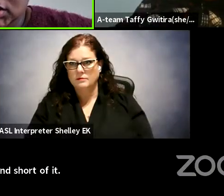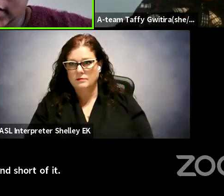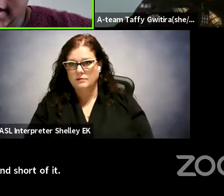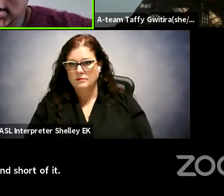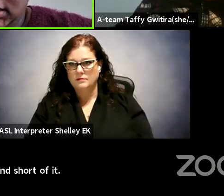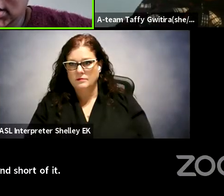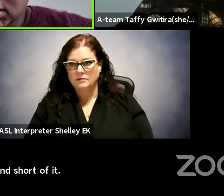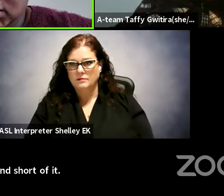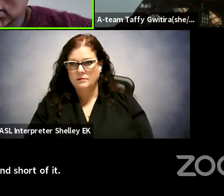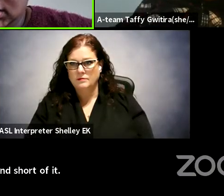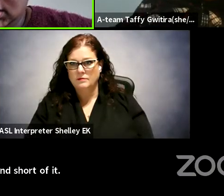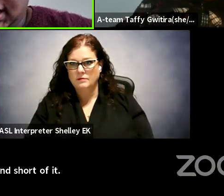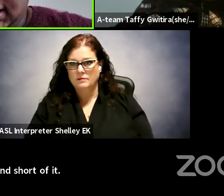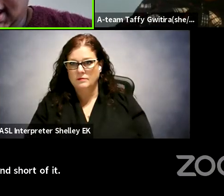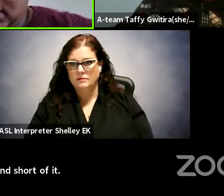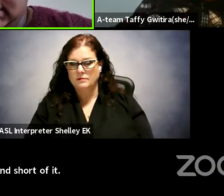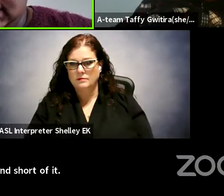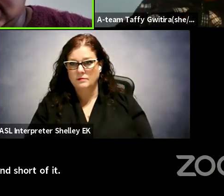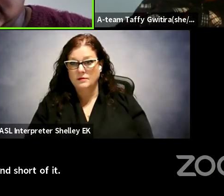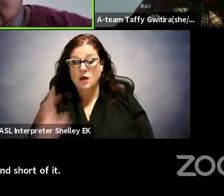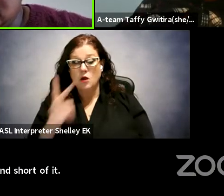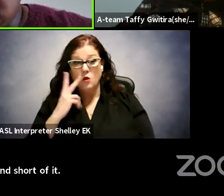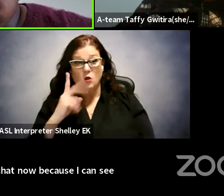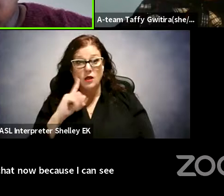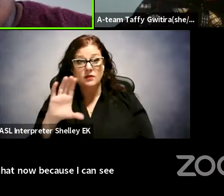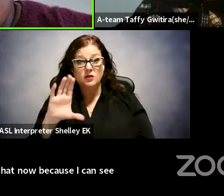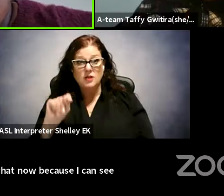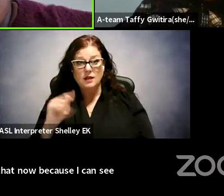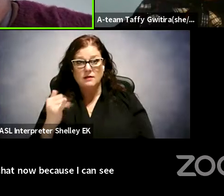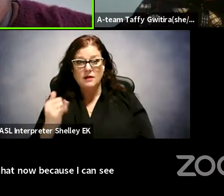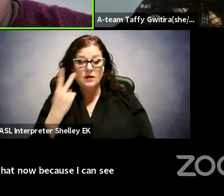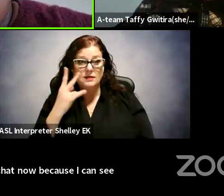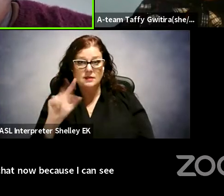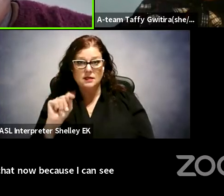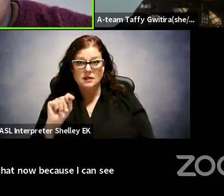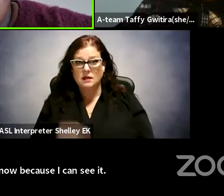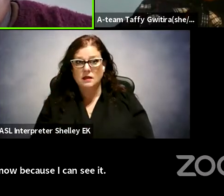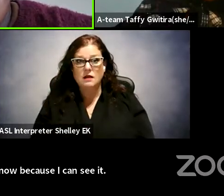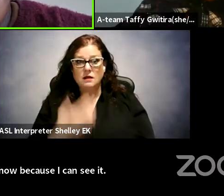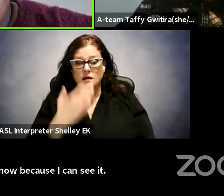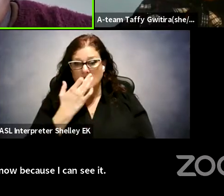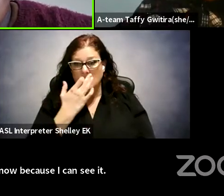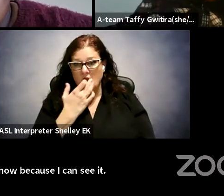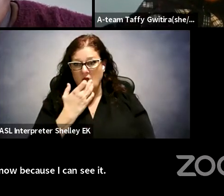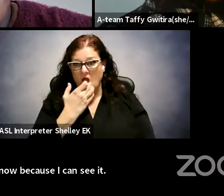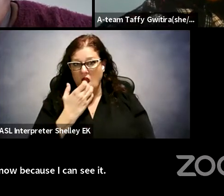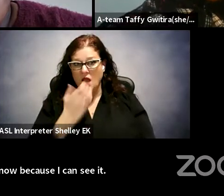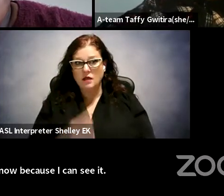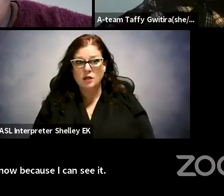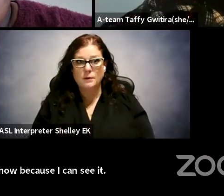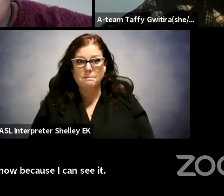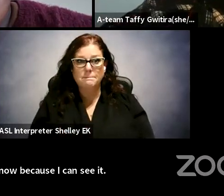I'm going to actually go to the chat now because I can see it. Let's see.